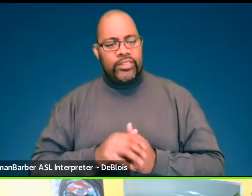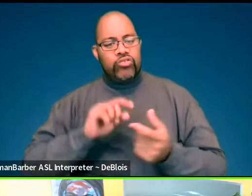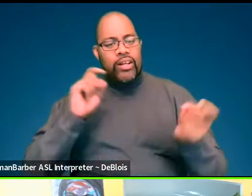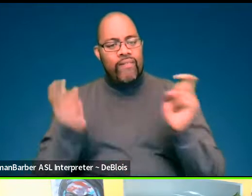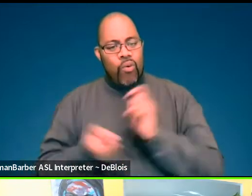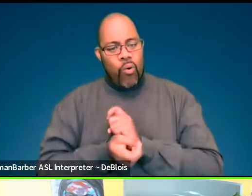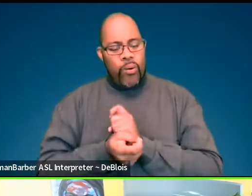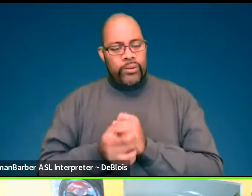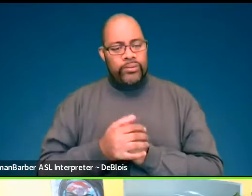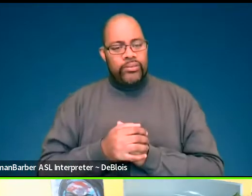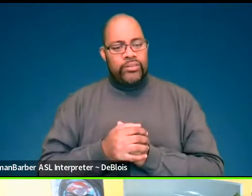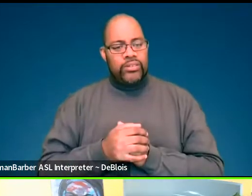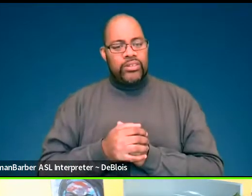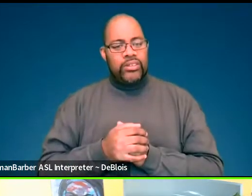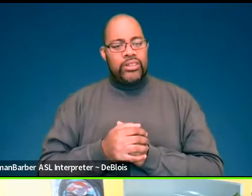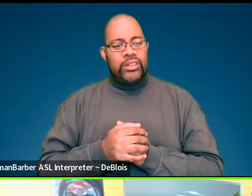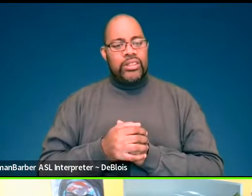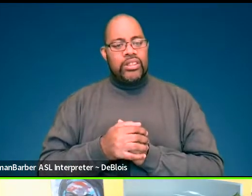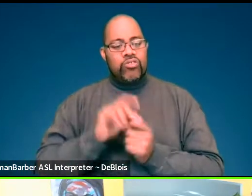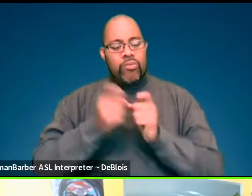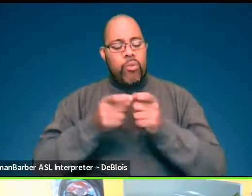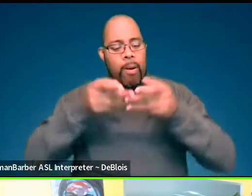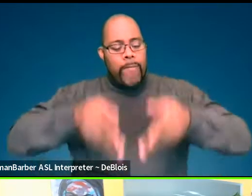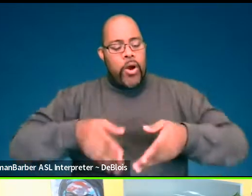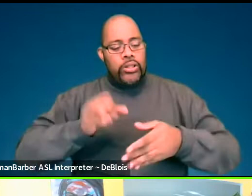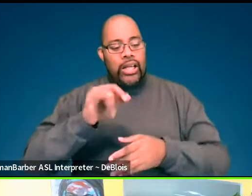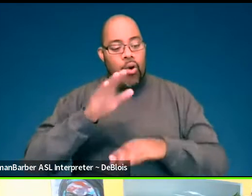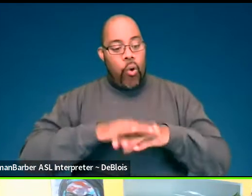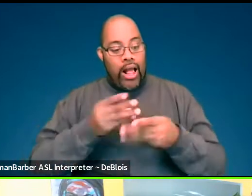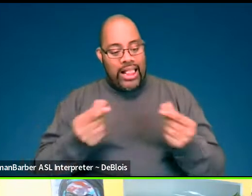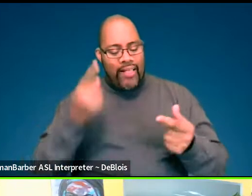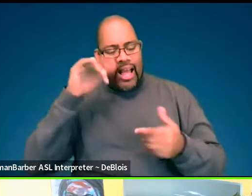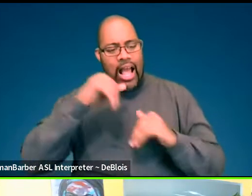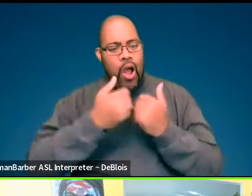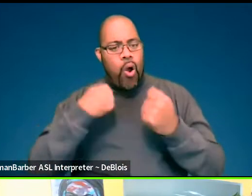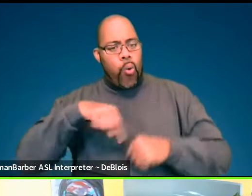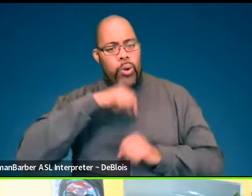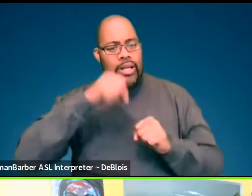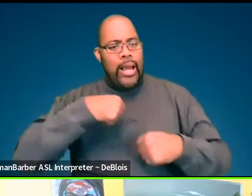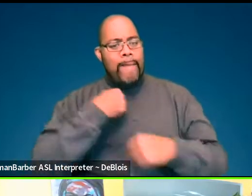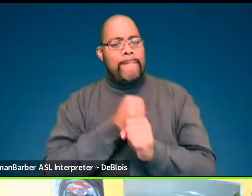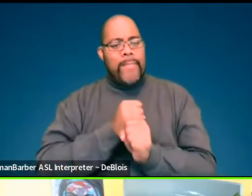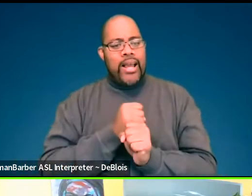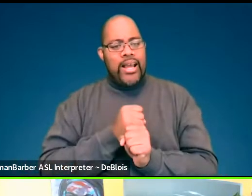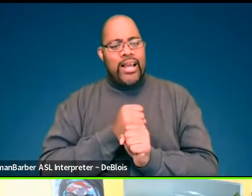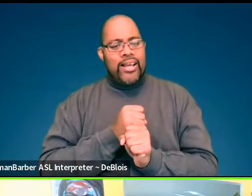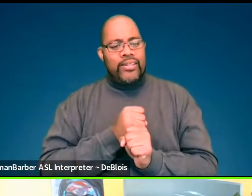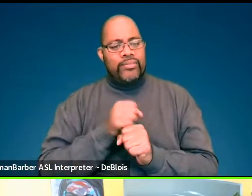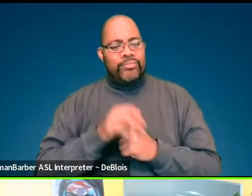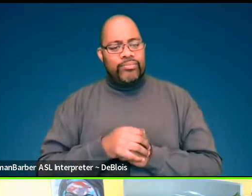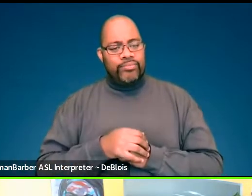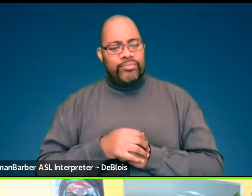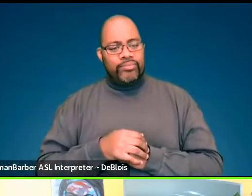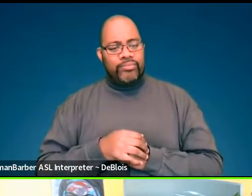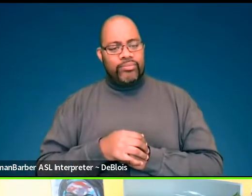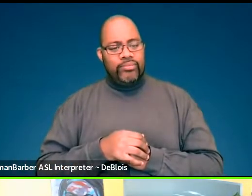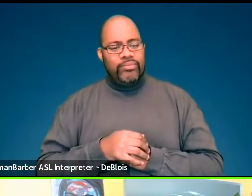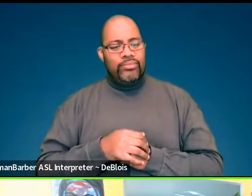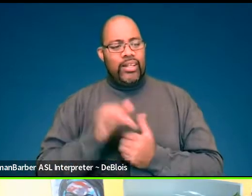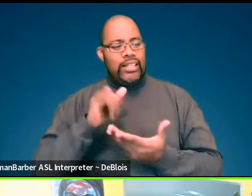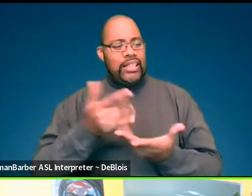transformed burial sites on land to sort of think about how we can like create sort of communal